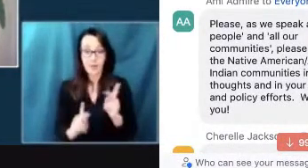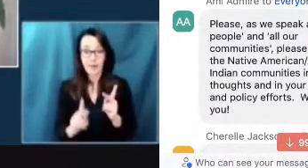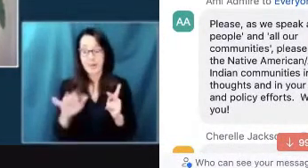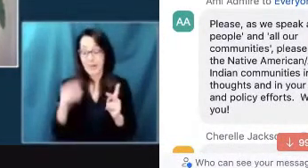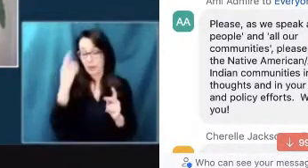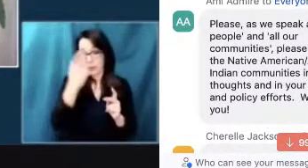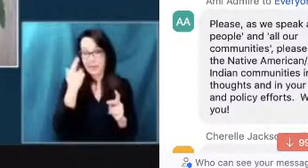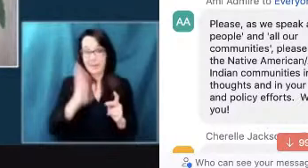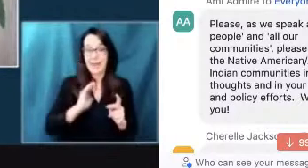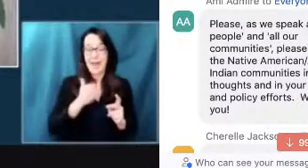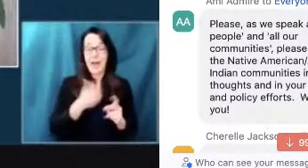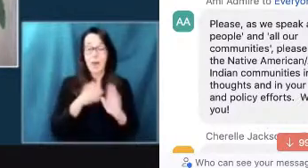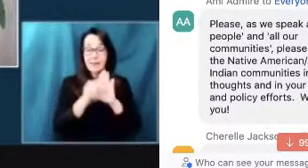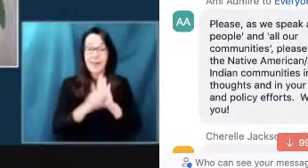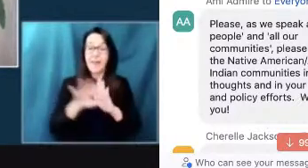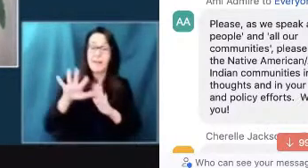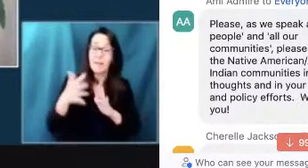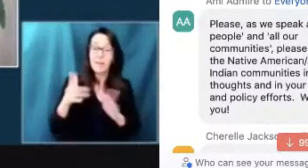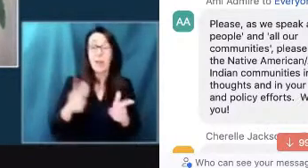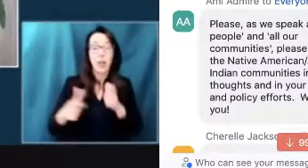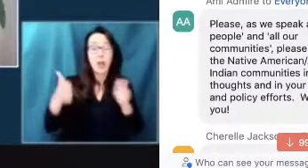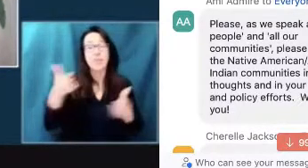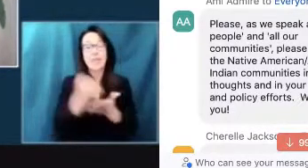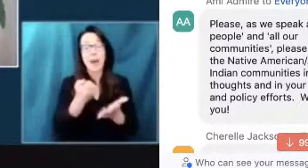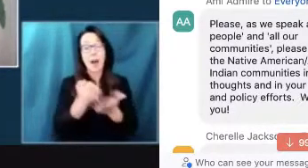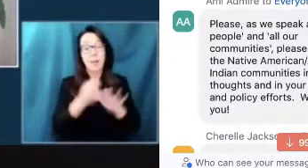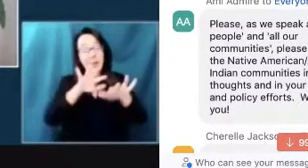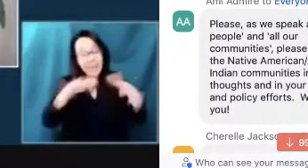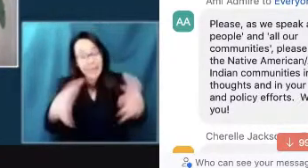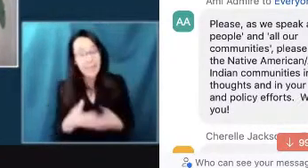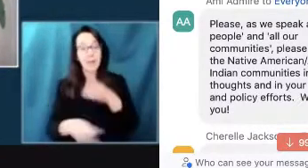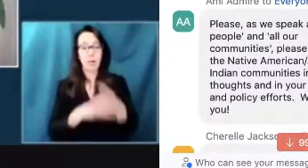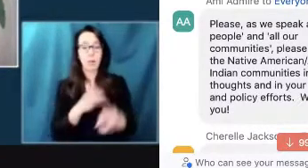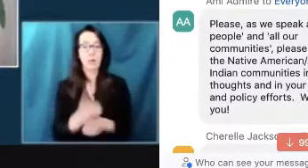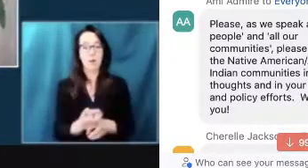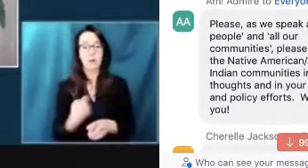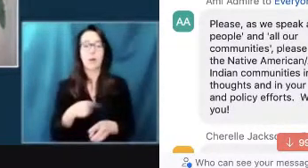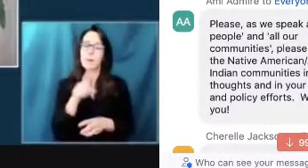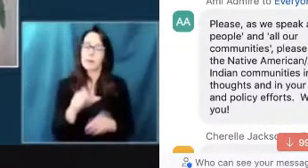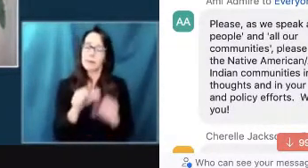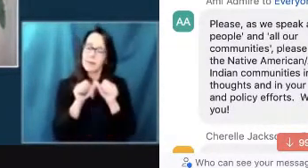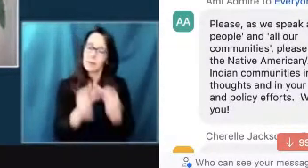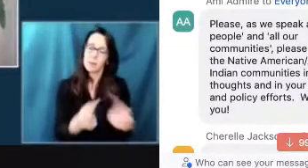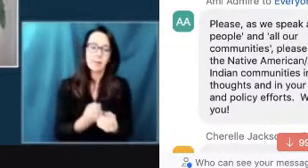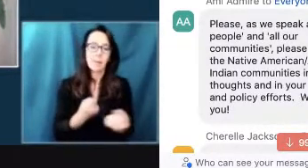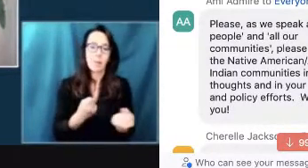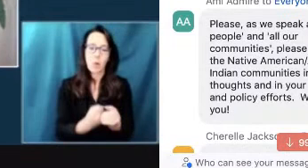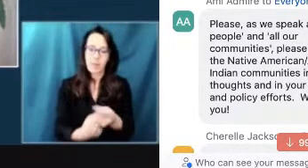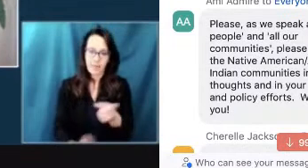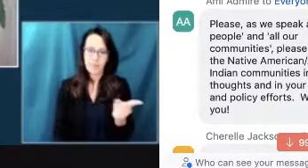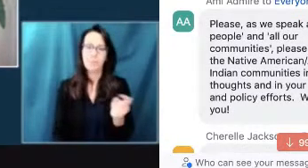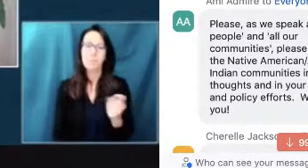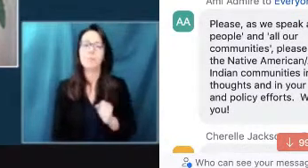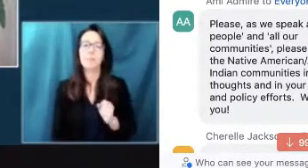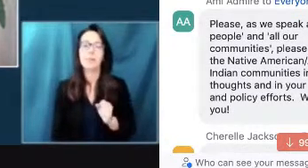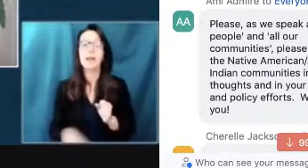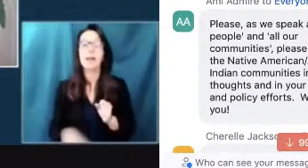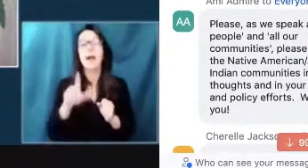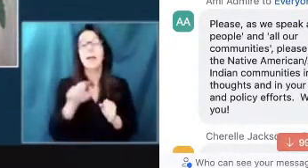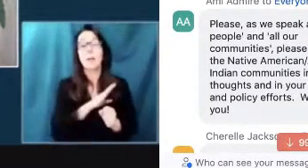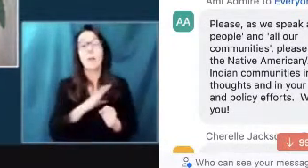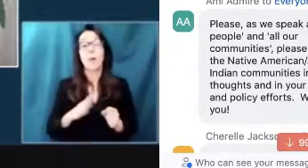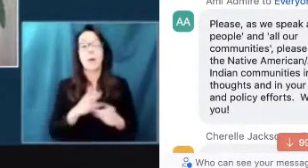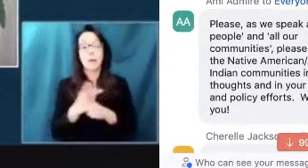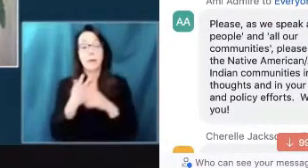largest economy in the world, and we must continue to support them. At the Los Angeles County Board of Supervisors, I was proud to